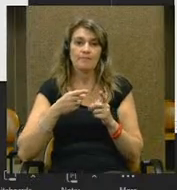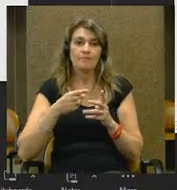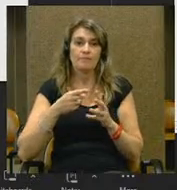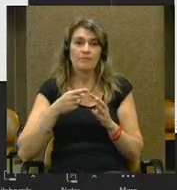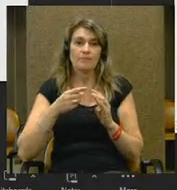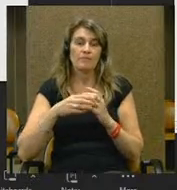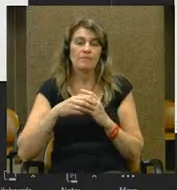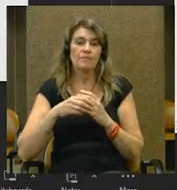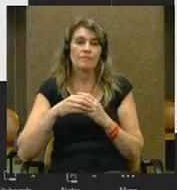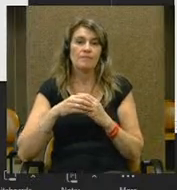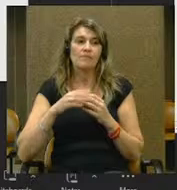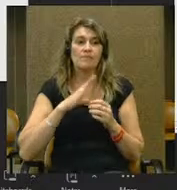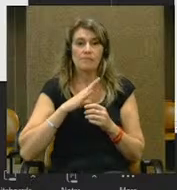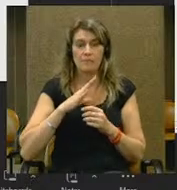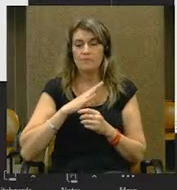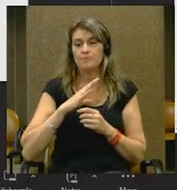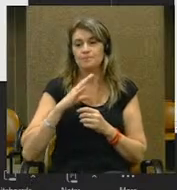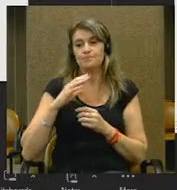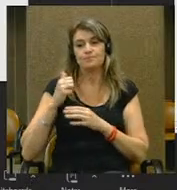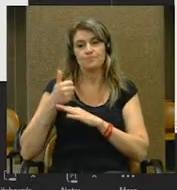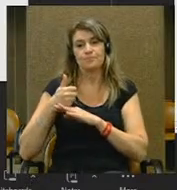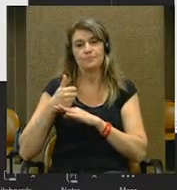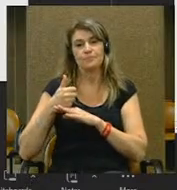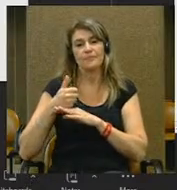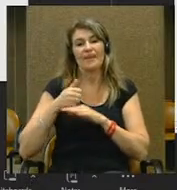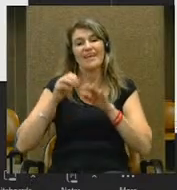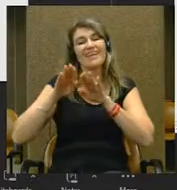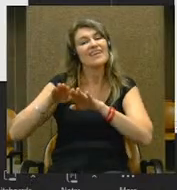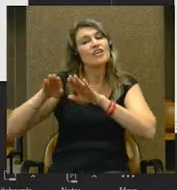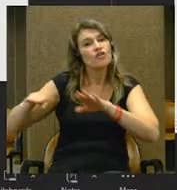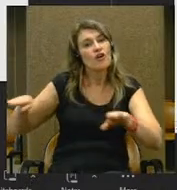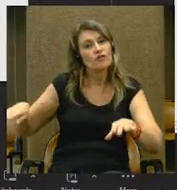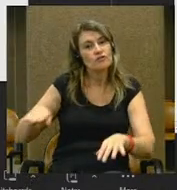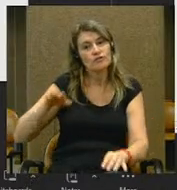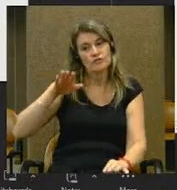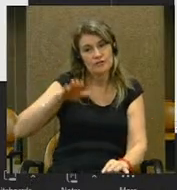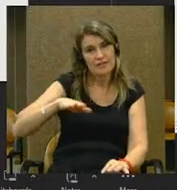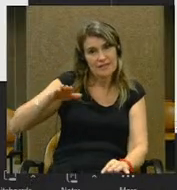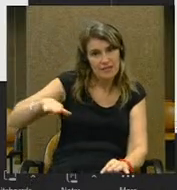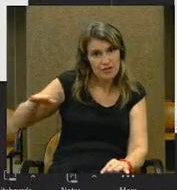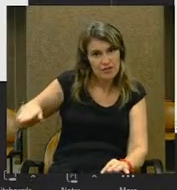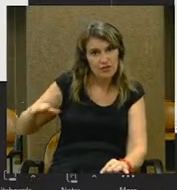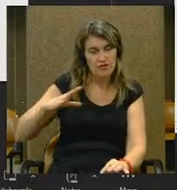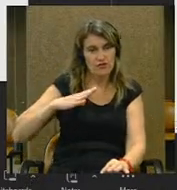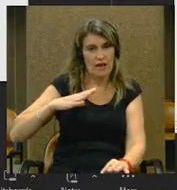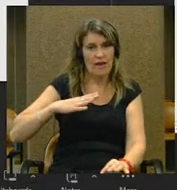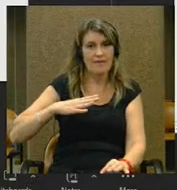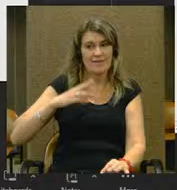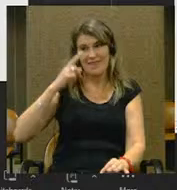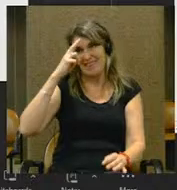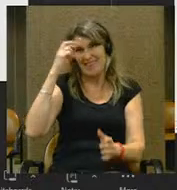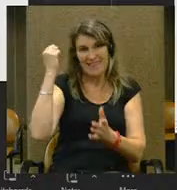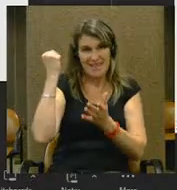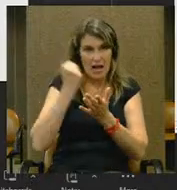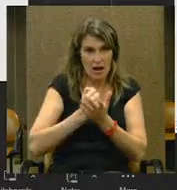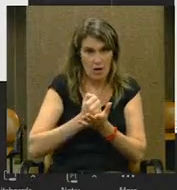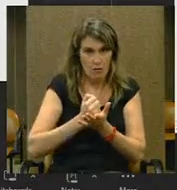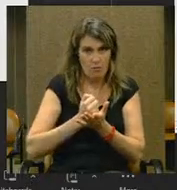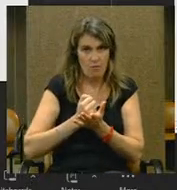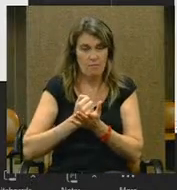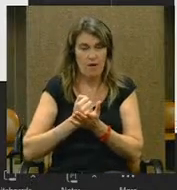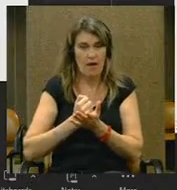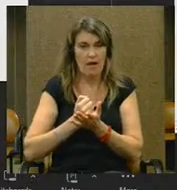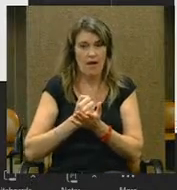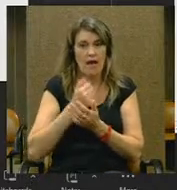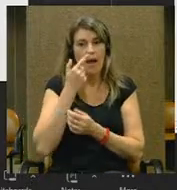use drugs. So, interventions that provide healthy childhood and support parents are critical